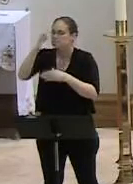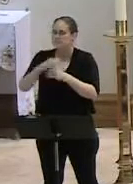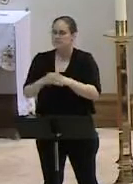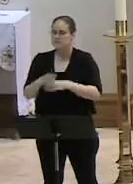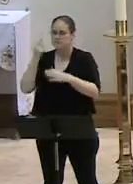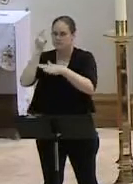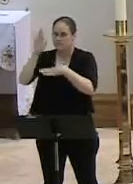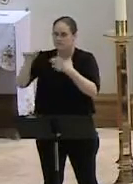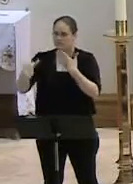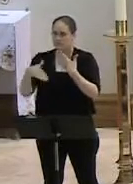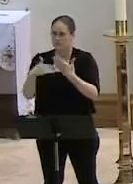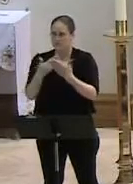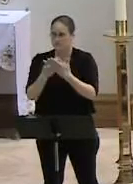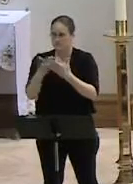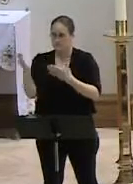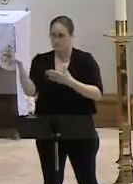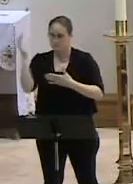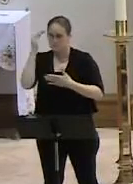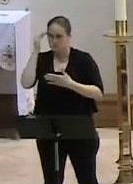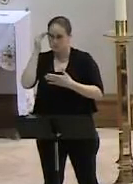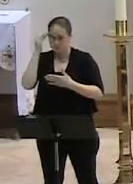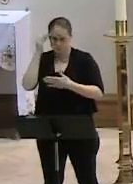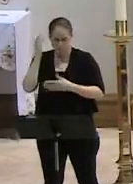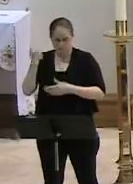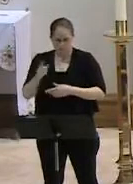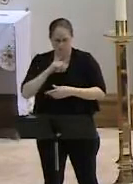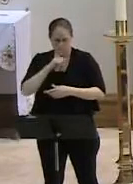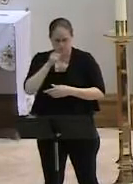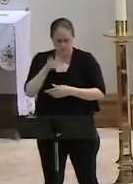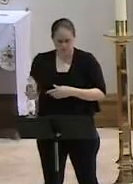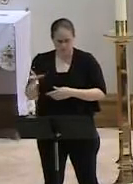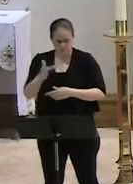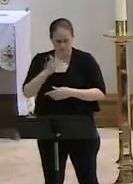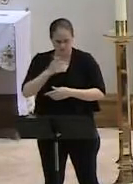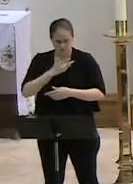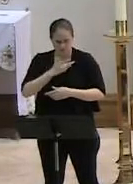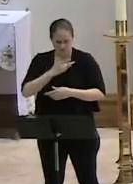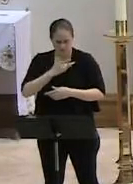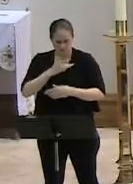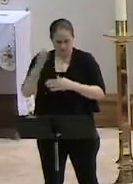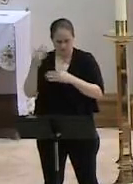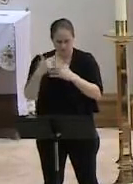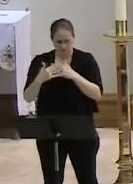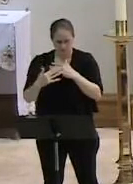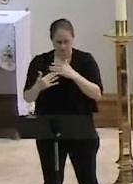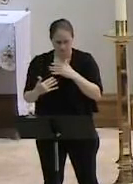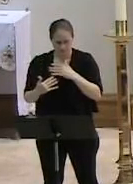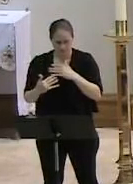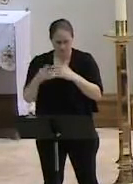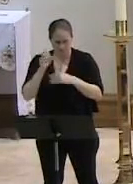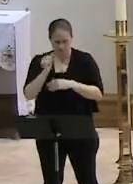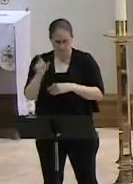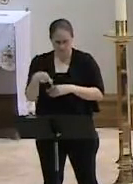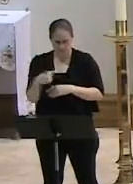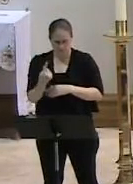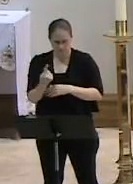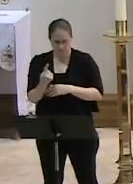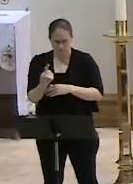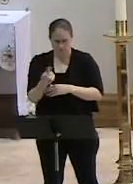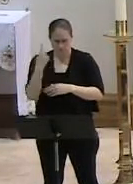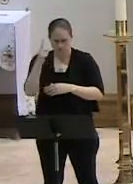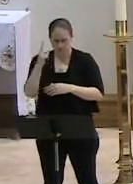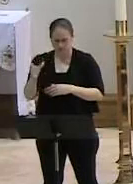offer himself repeatedly, as the high priest enters each year into the sanctuary with blood that is not his own. If that were